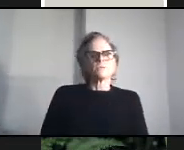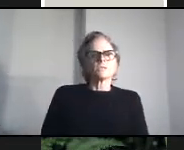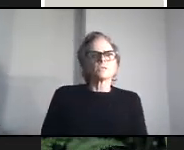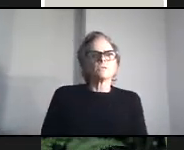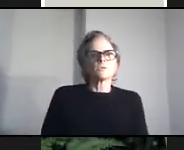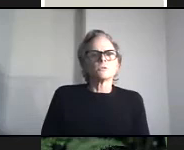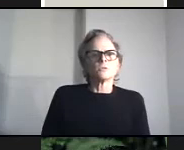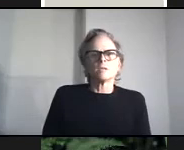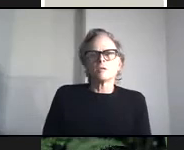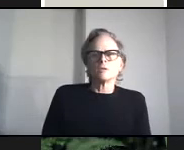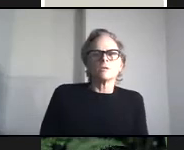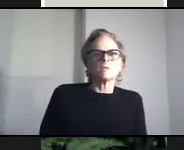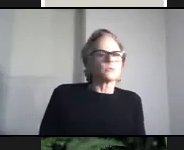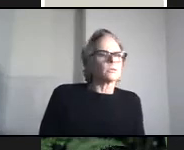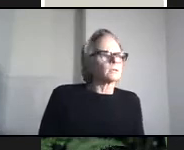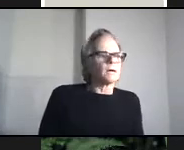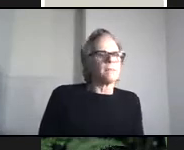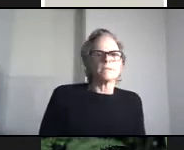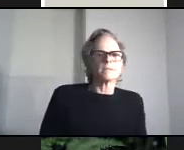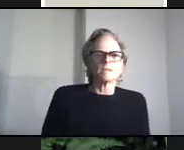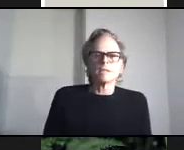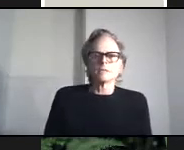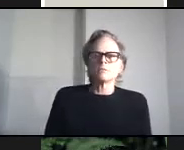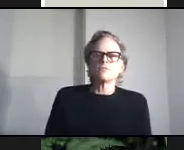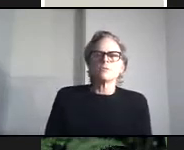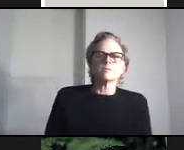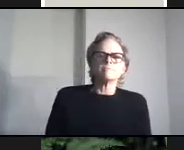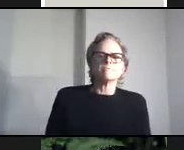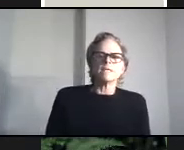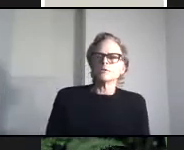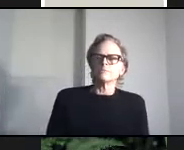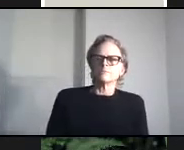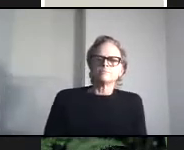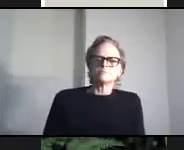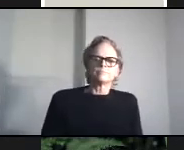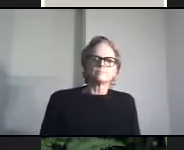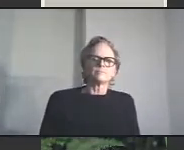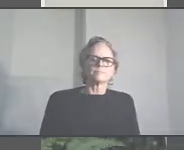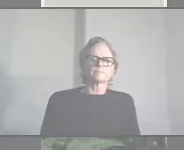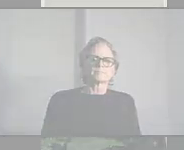conversation with you and hearing your input and comments as we move forward. Thank you.